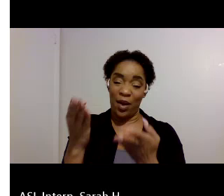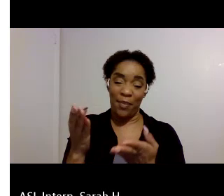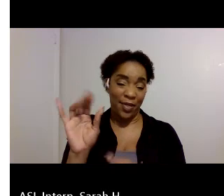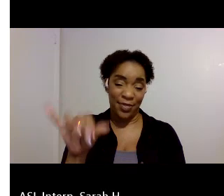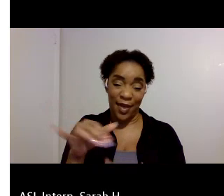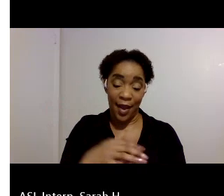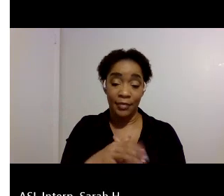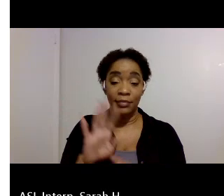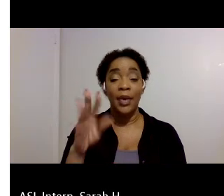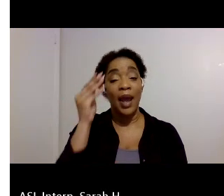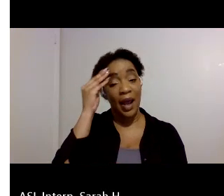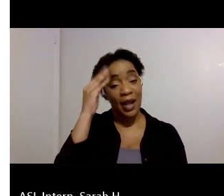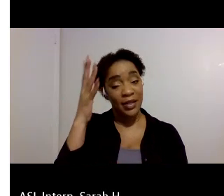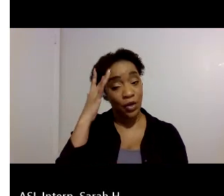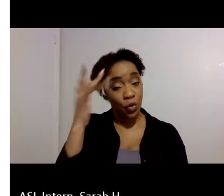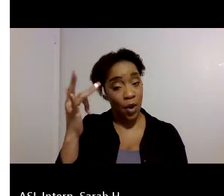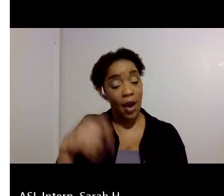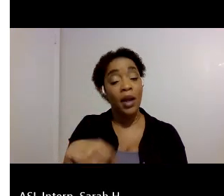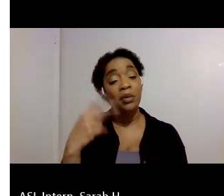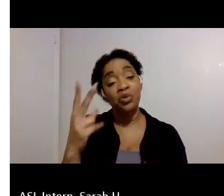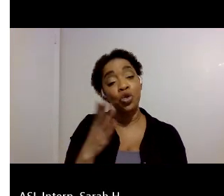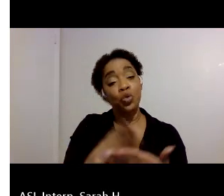And that I'll give you a two-part answer.